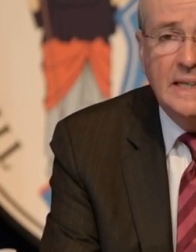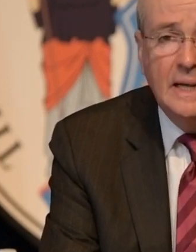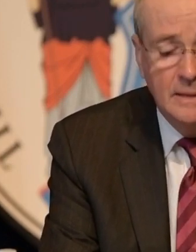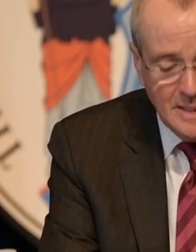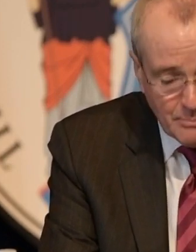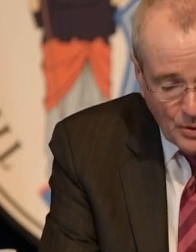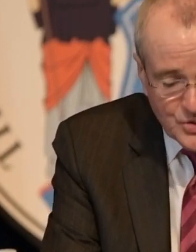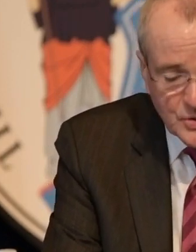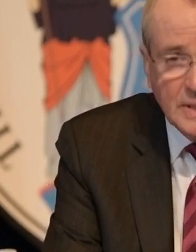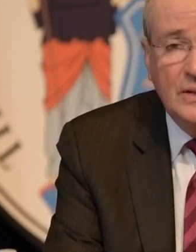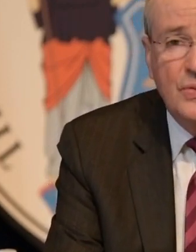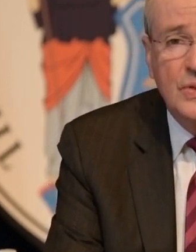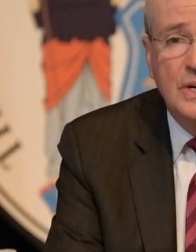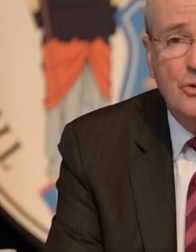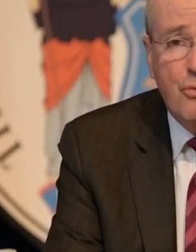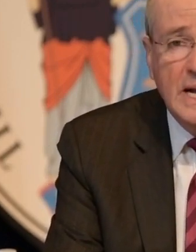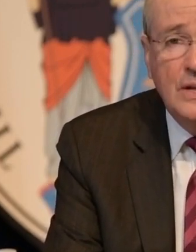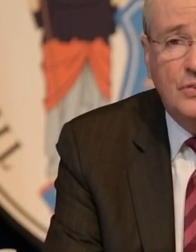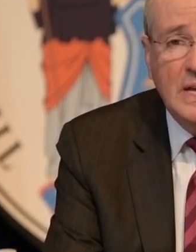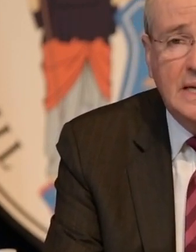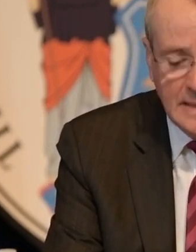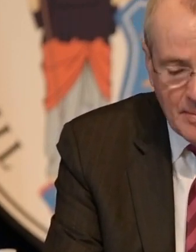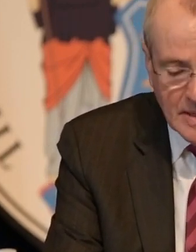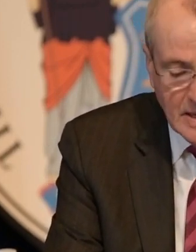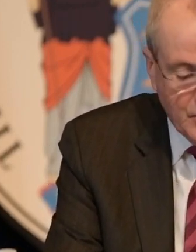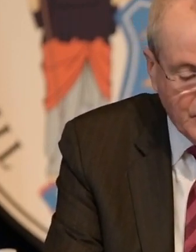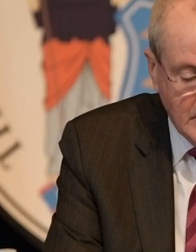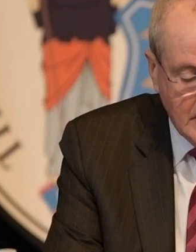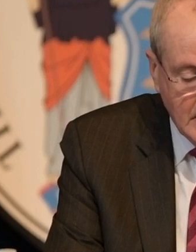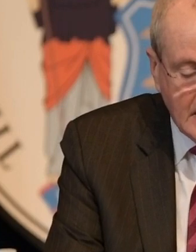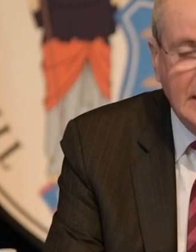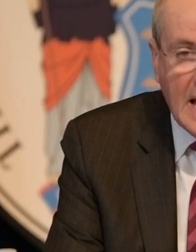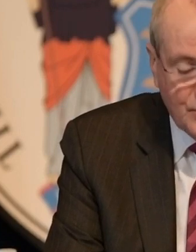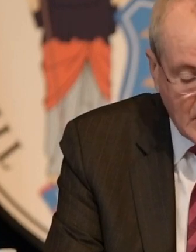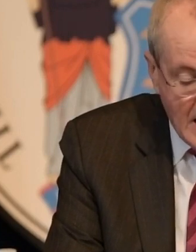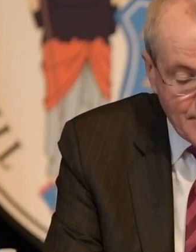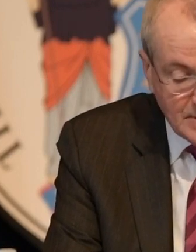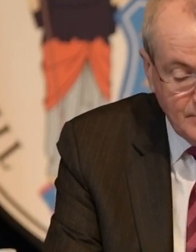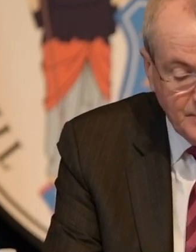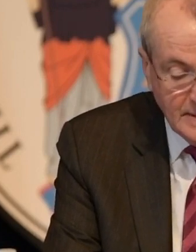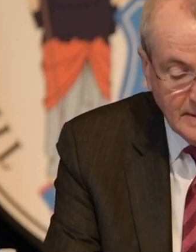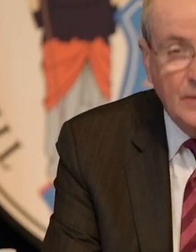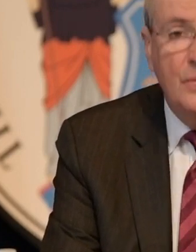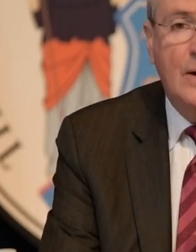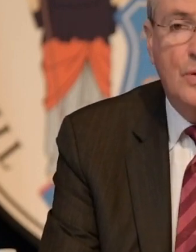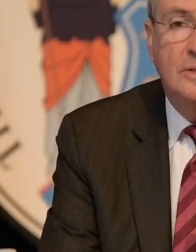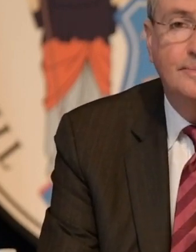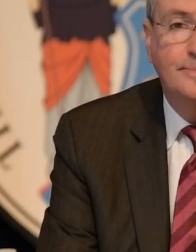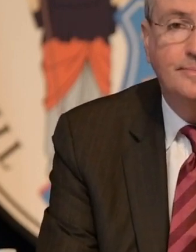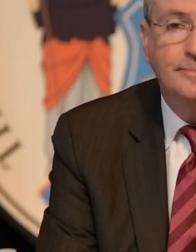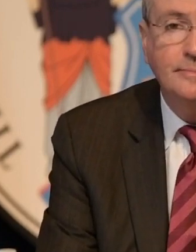it again. Personal health creates economic health, and it has to happen in that